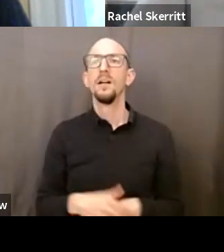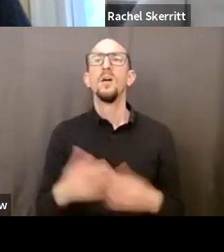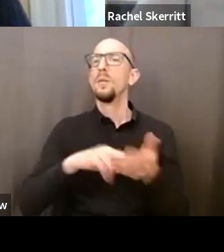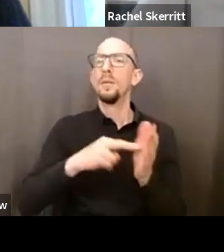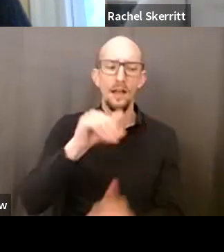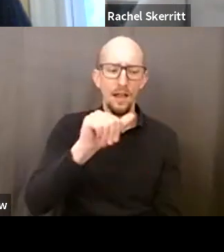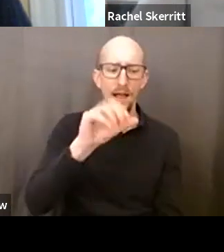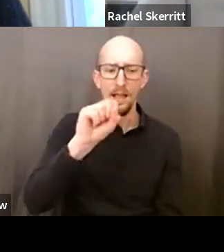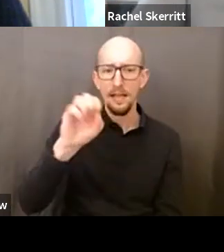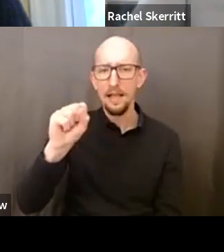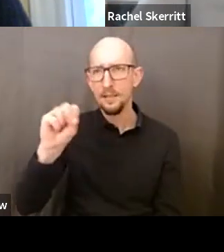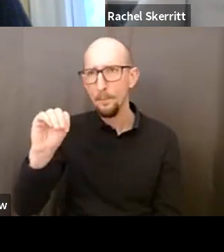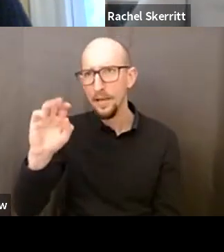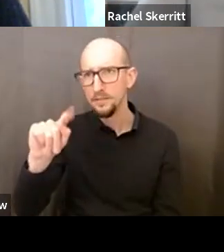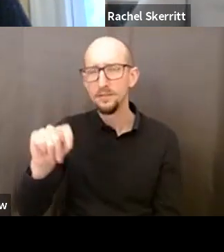lottery and why?